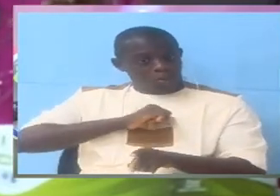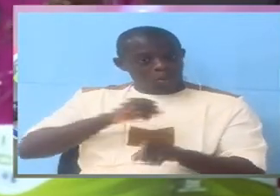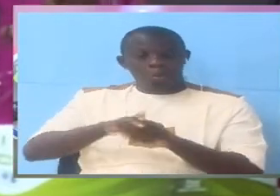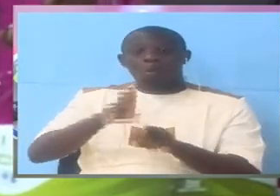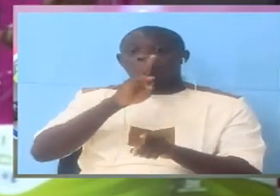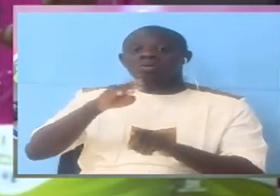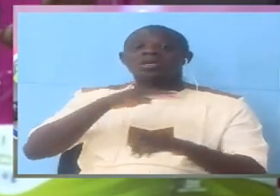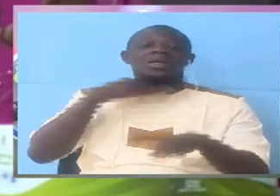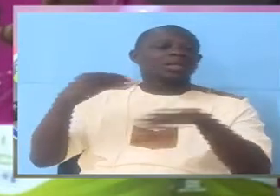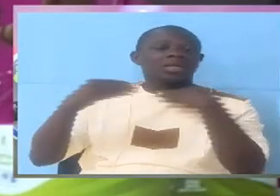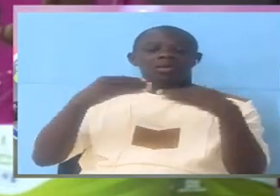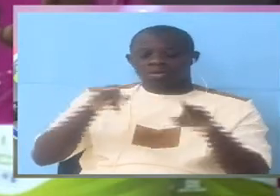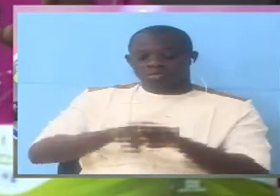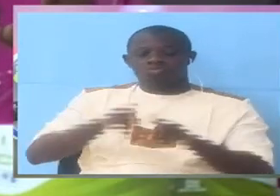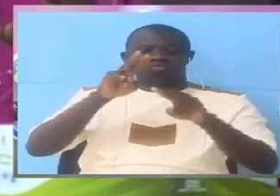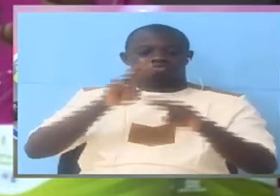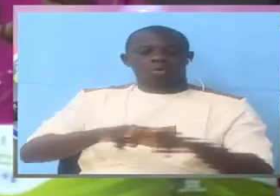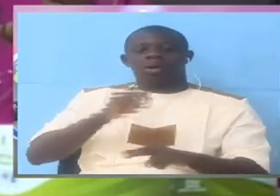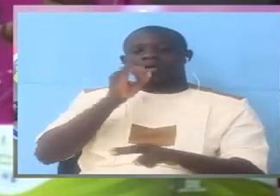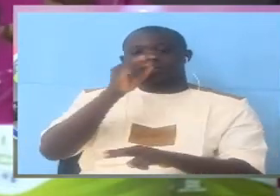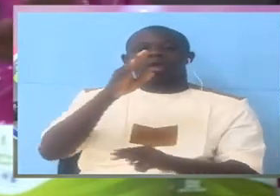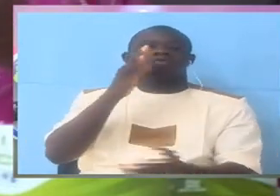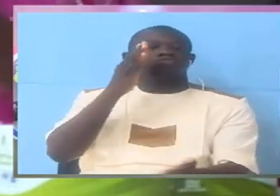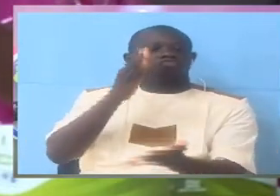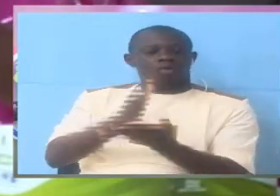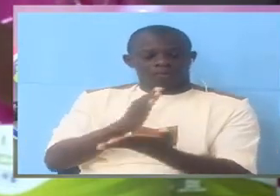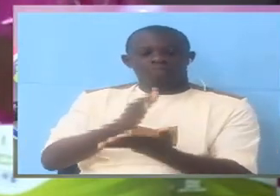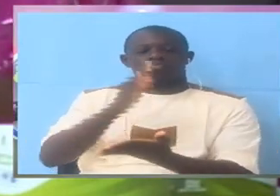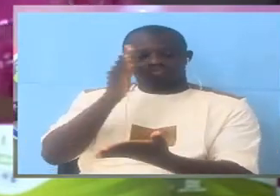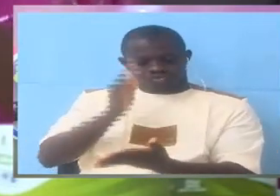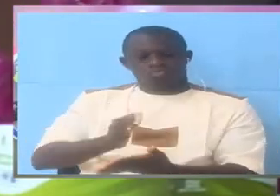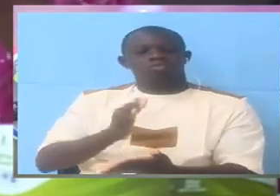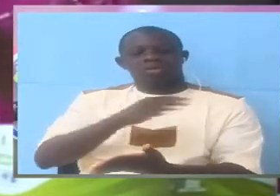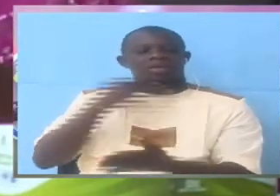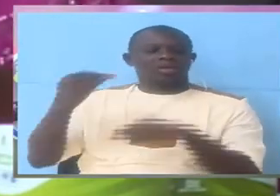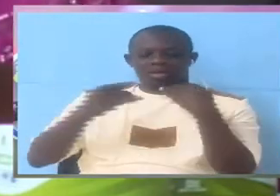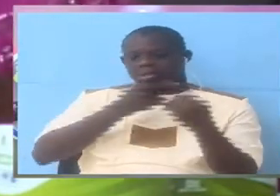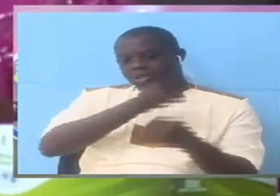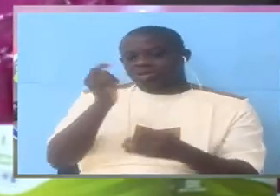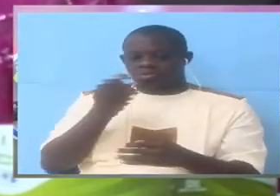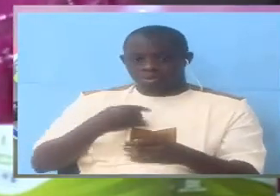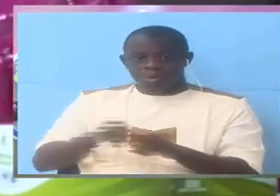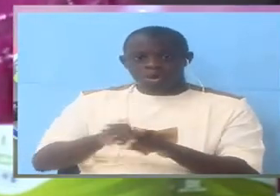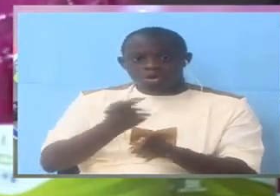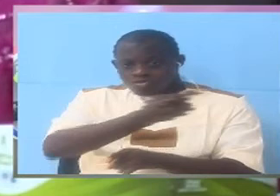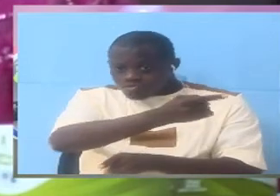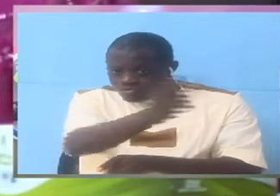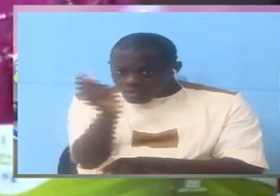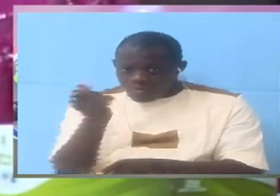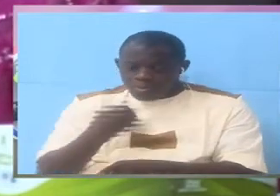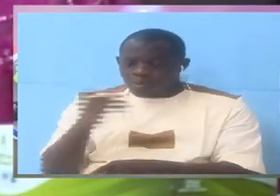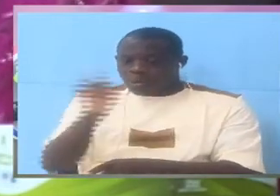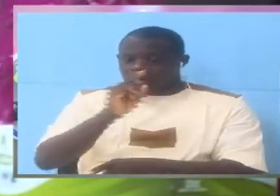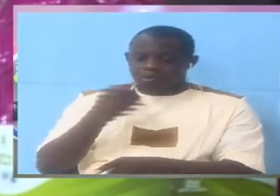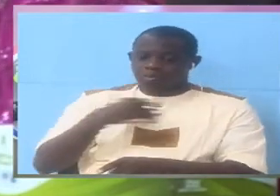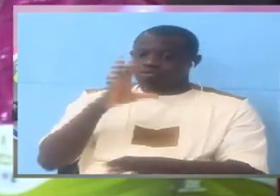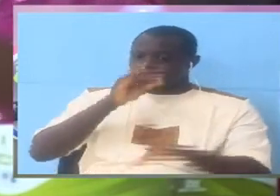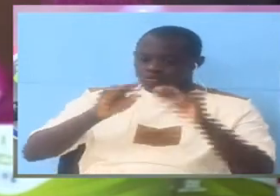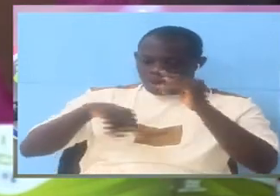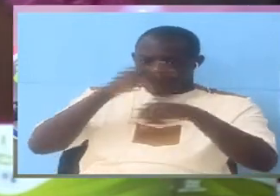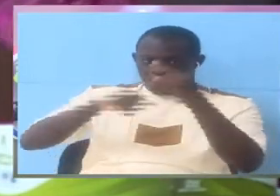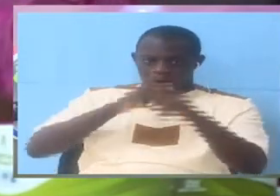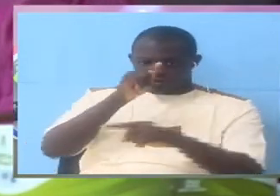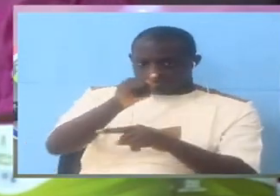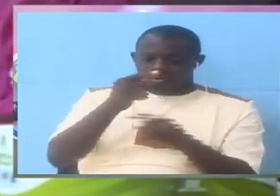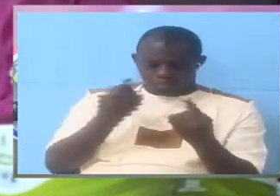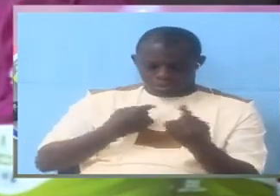Because they have stood and confirmed that they have killed somebody. But you people, what you are accused of?